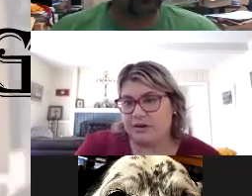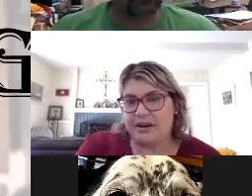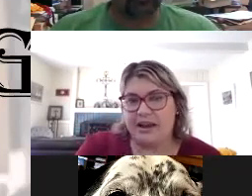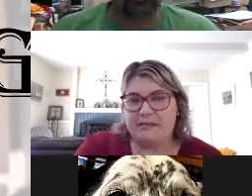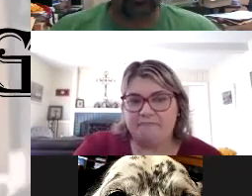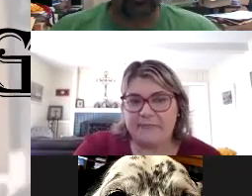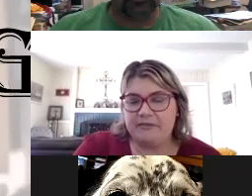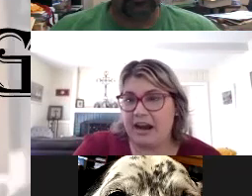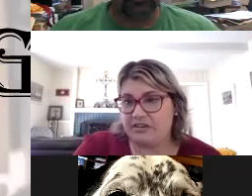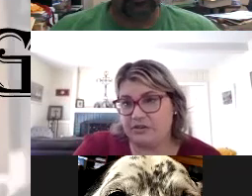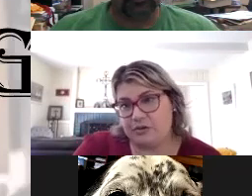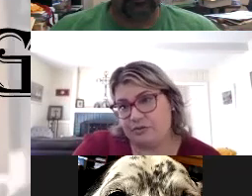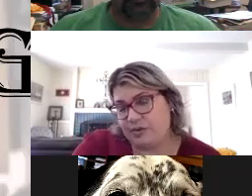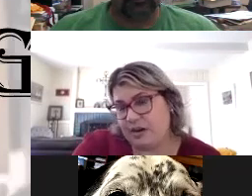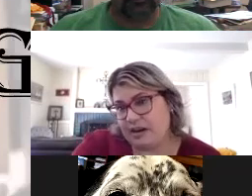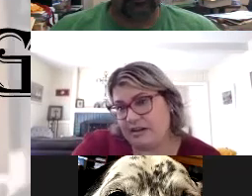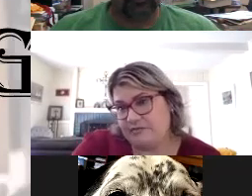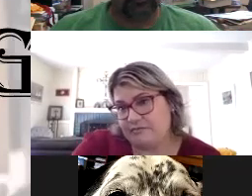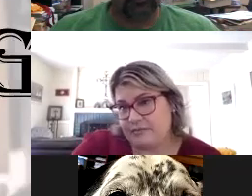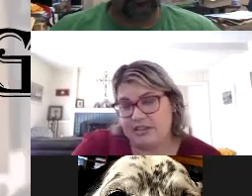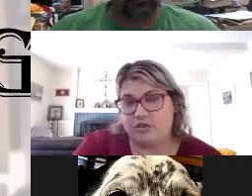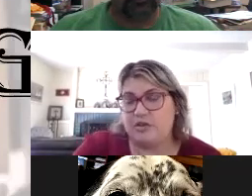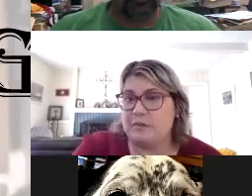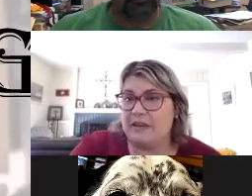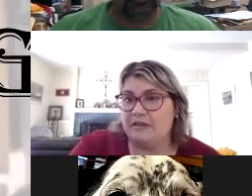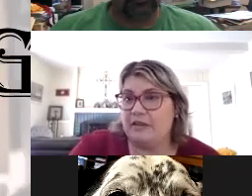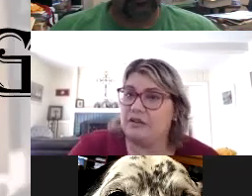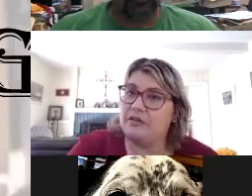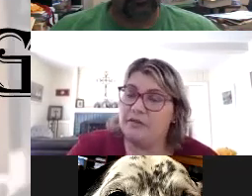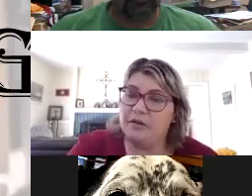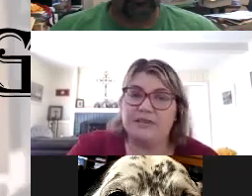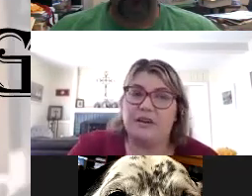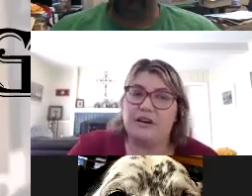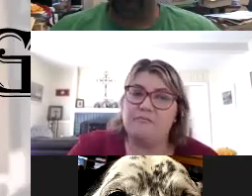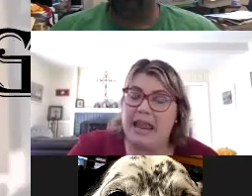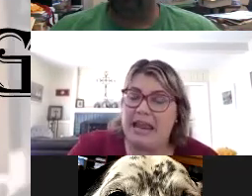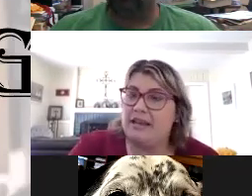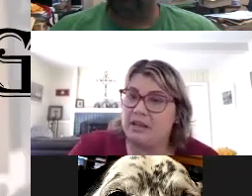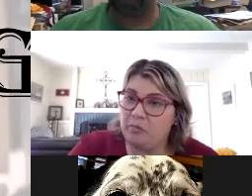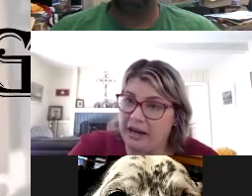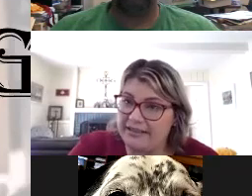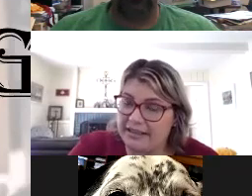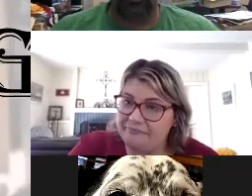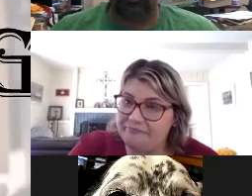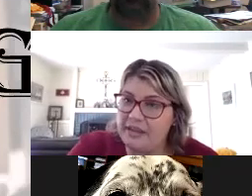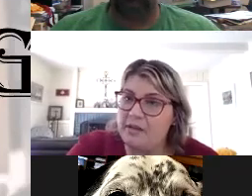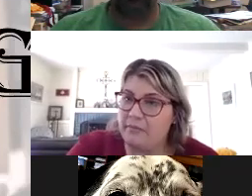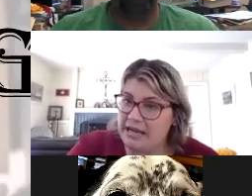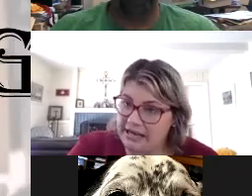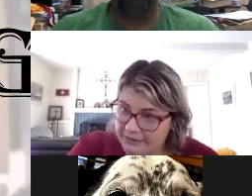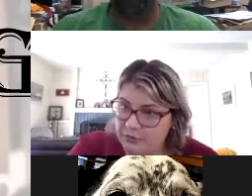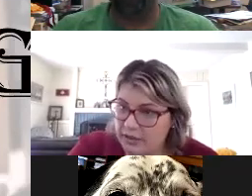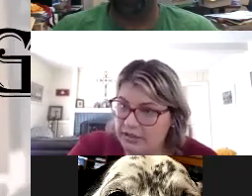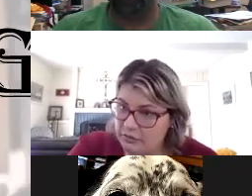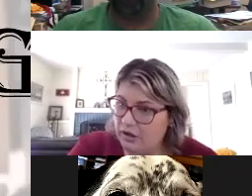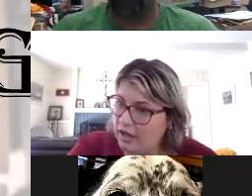representative or fractional distribution method of their votes are Maine and Nebraska. Maine